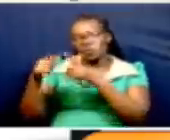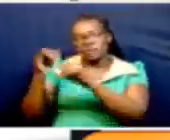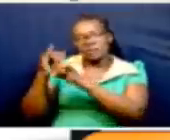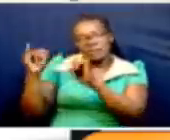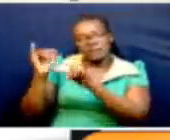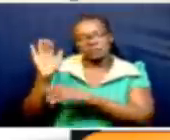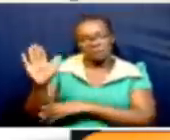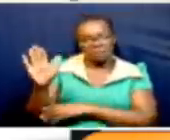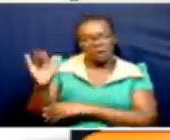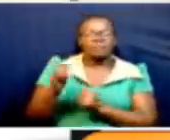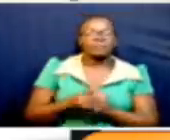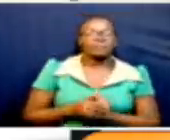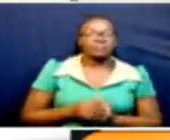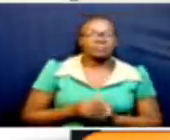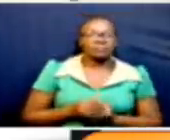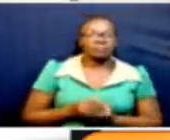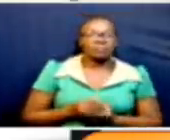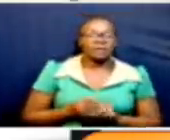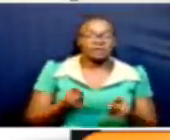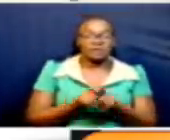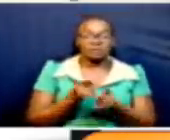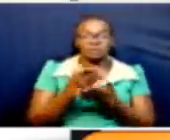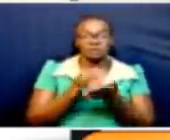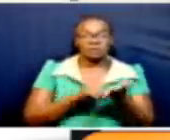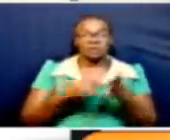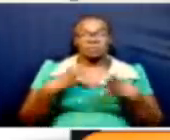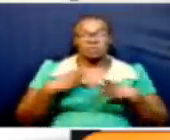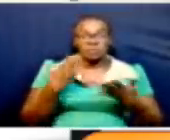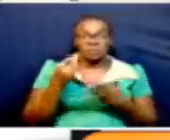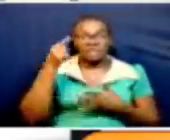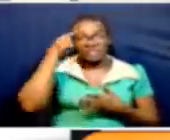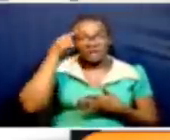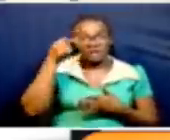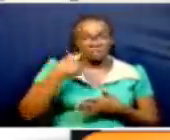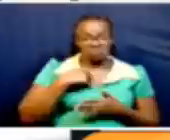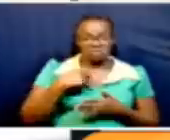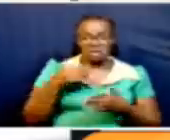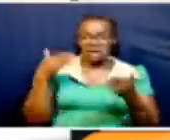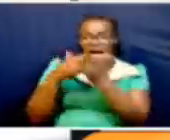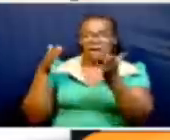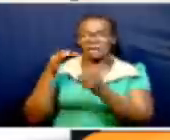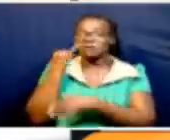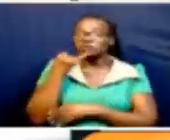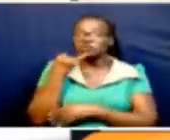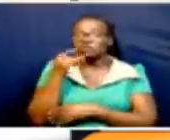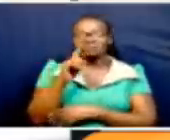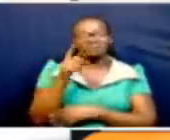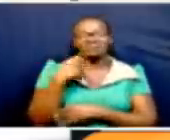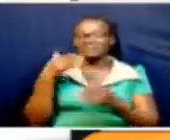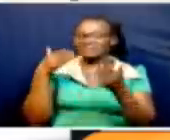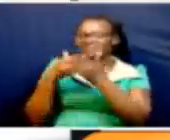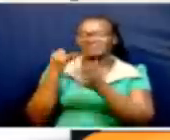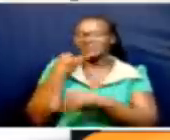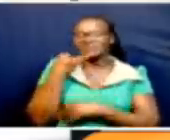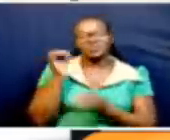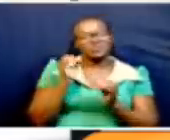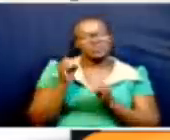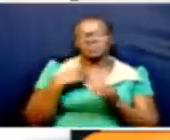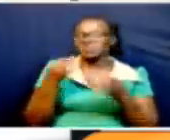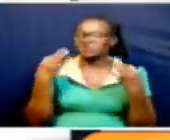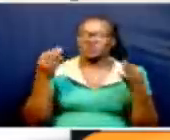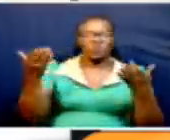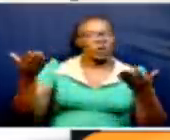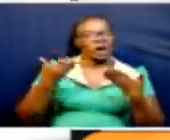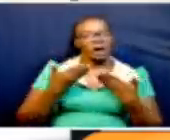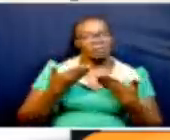think people might think that I am the one who is against him, but I'm not against him. I'm free for a handshake